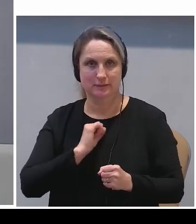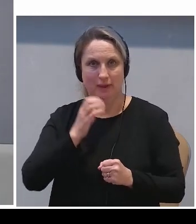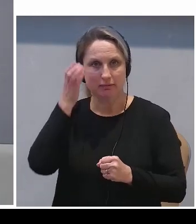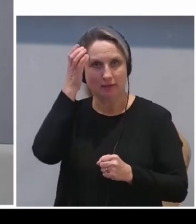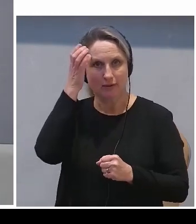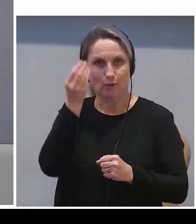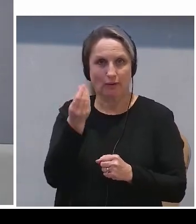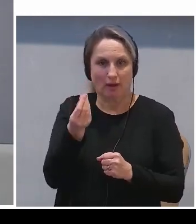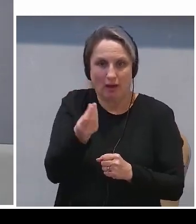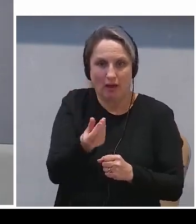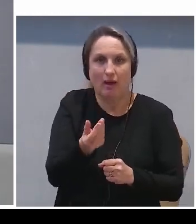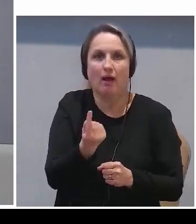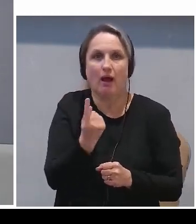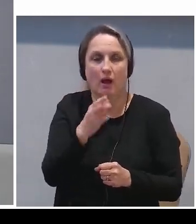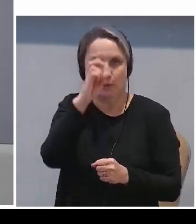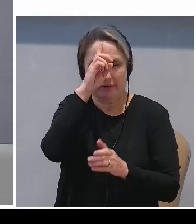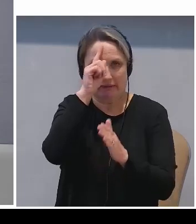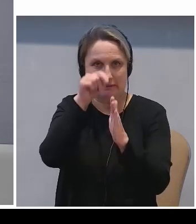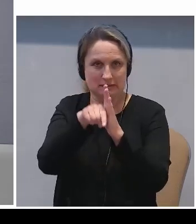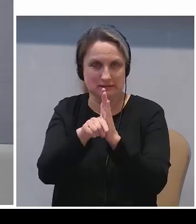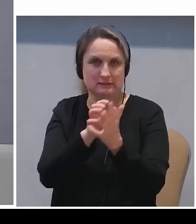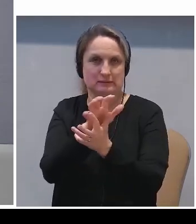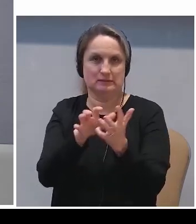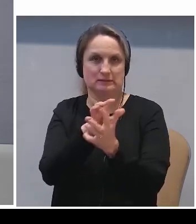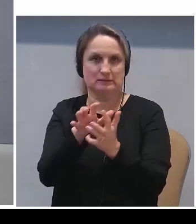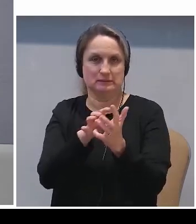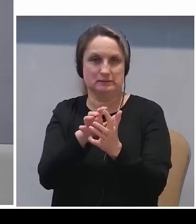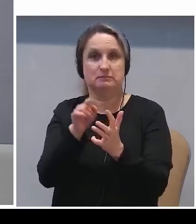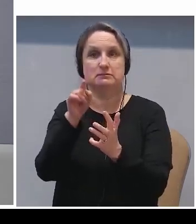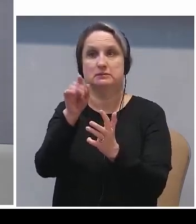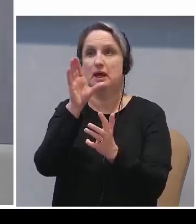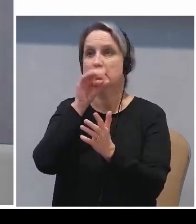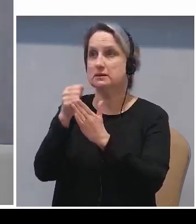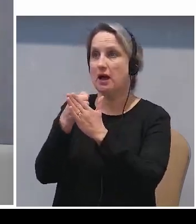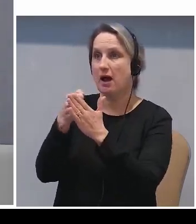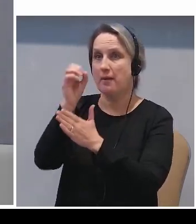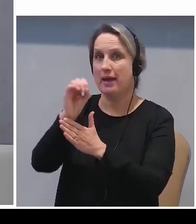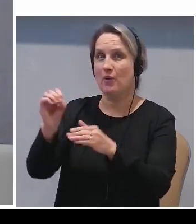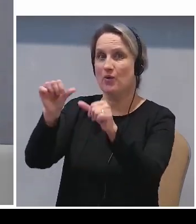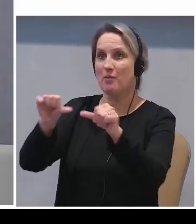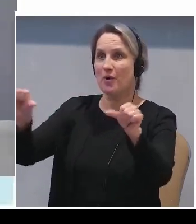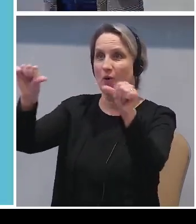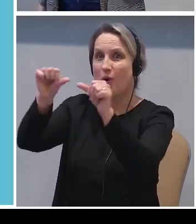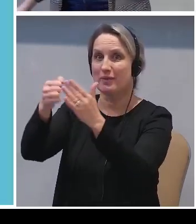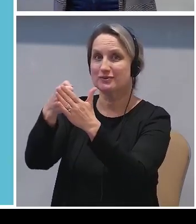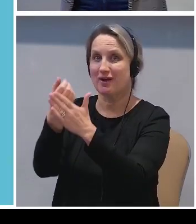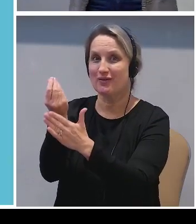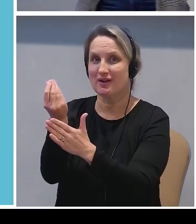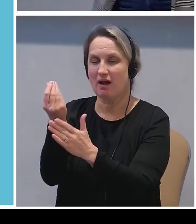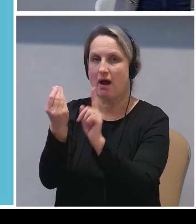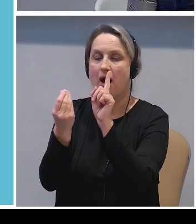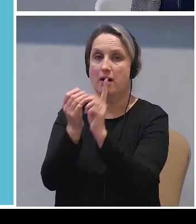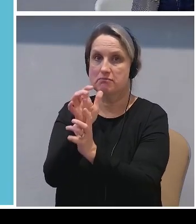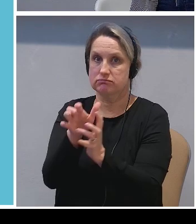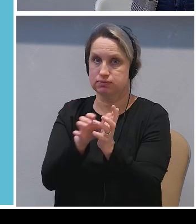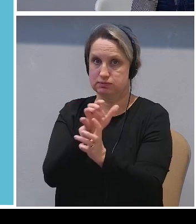knowledge on how then you have to report how the money was spent, etc. And this is not easy at all. And then about the sponsorship,